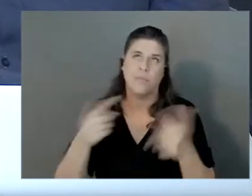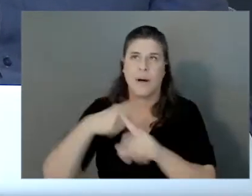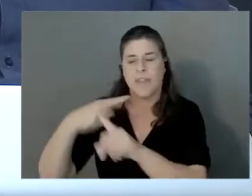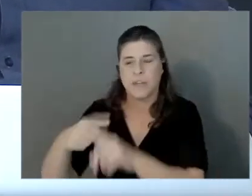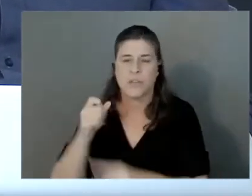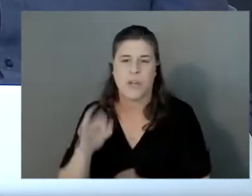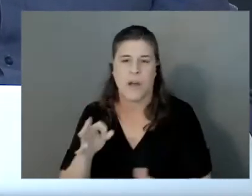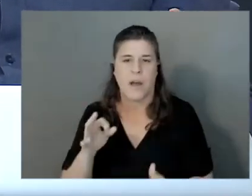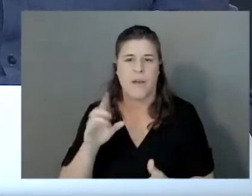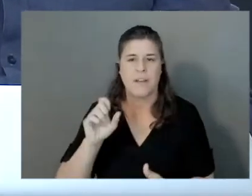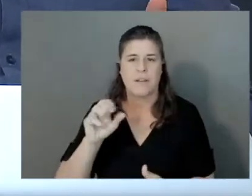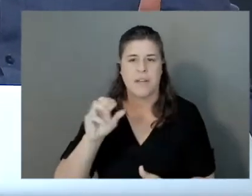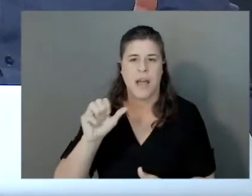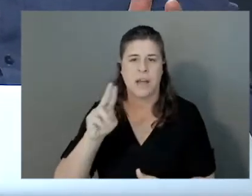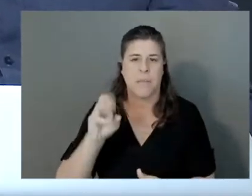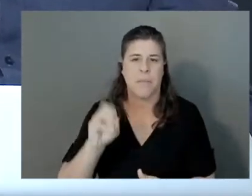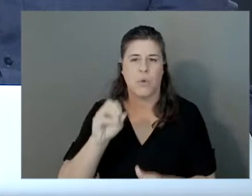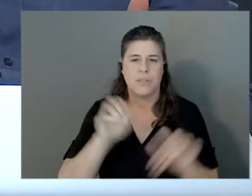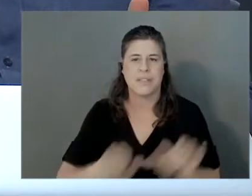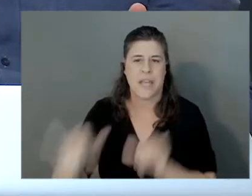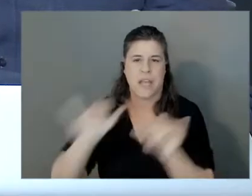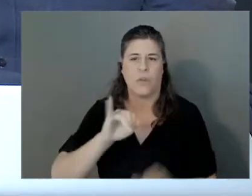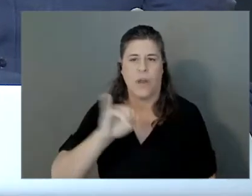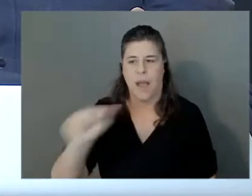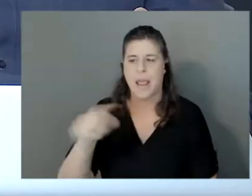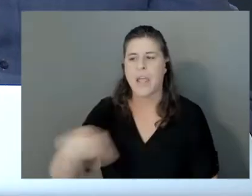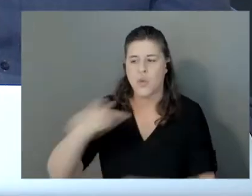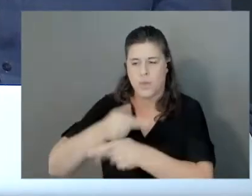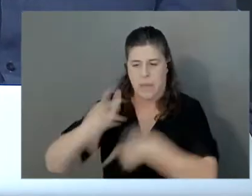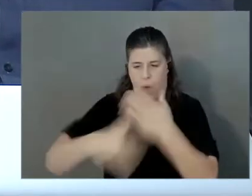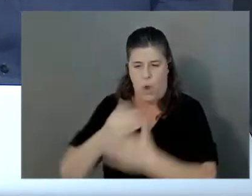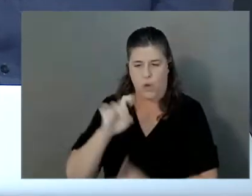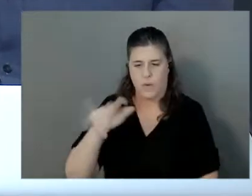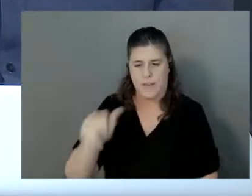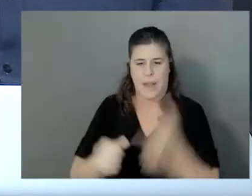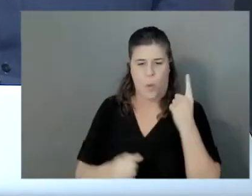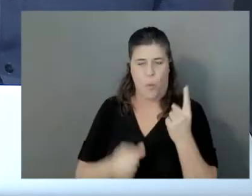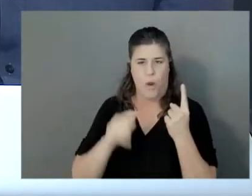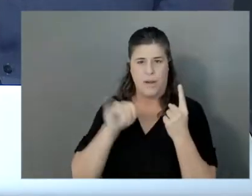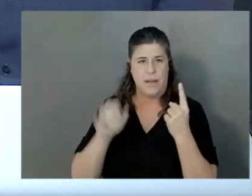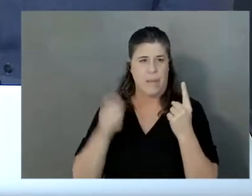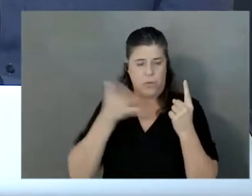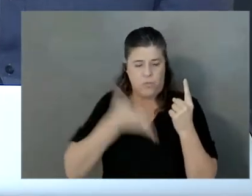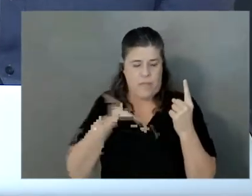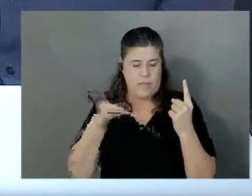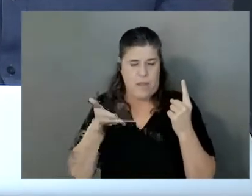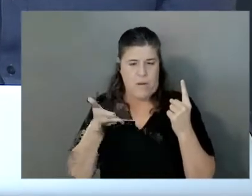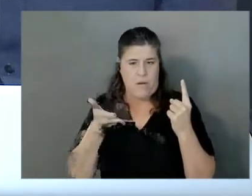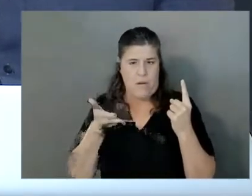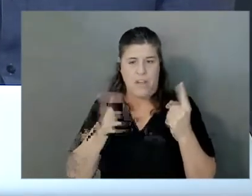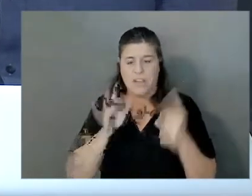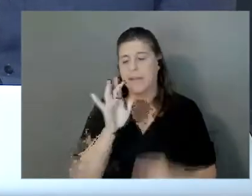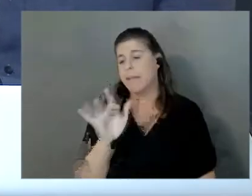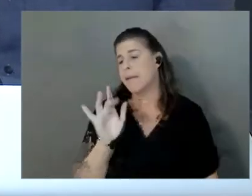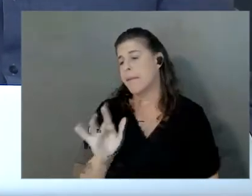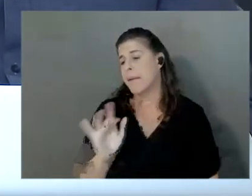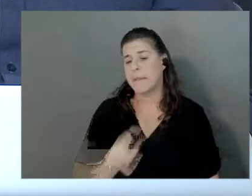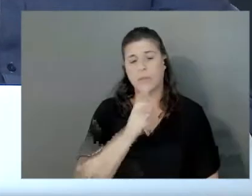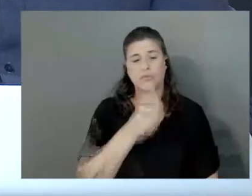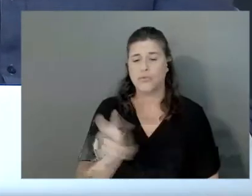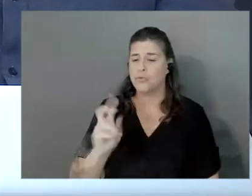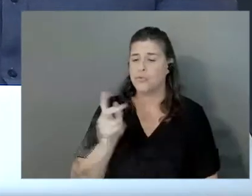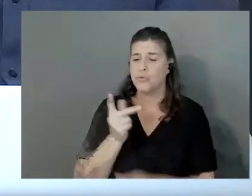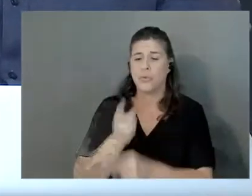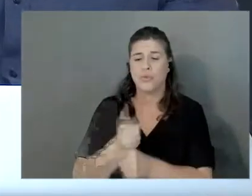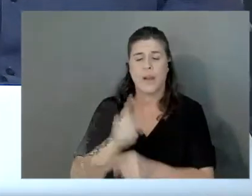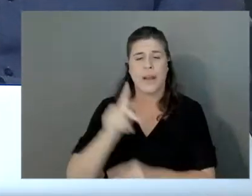DynamoDB standard IA, is that you can keep all your data in one table, so it's just a few clicks to switch the table to the right table class based on